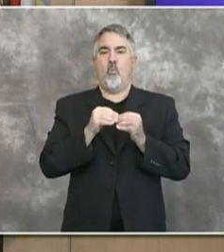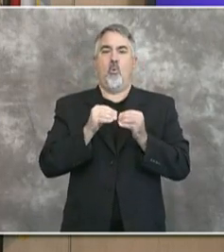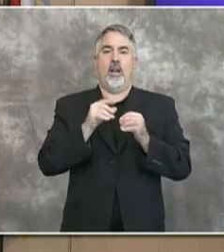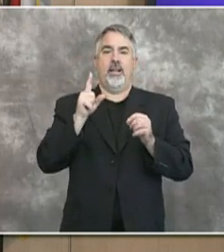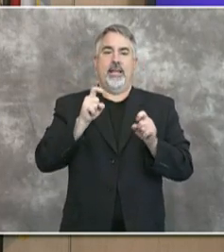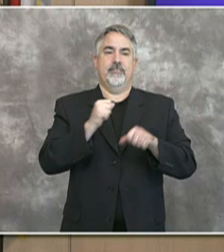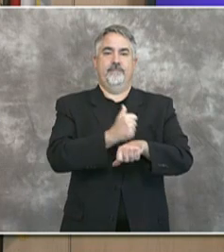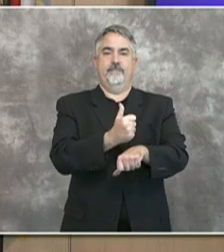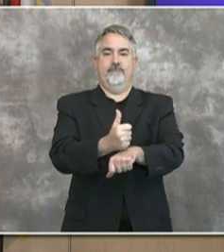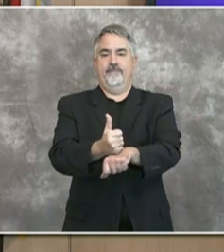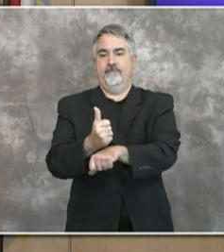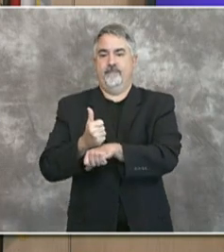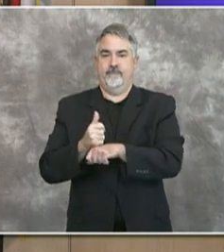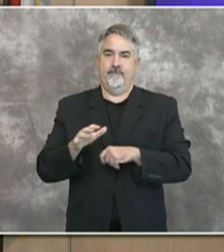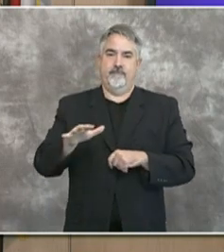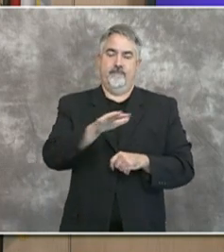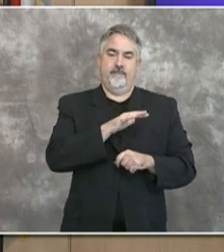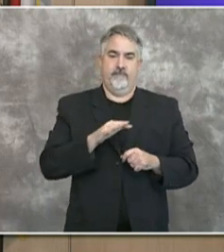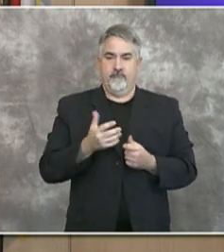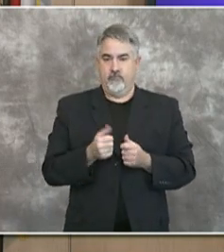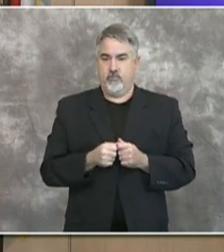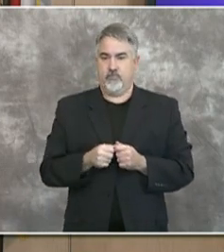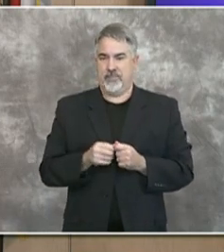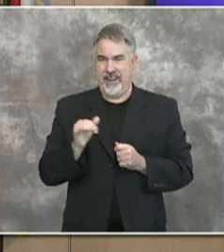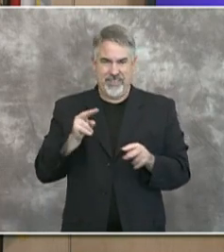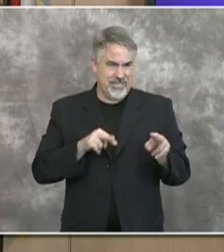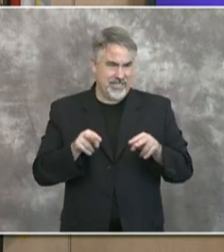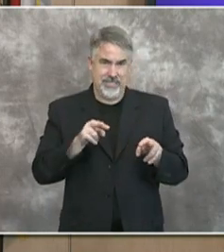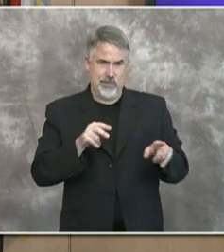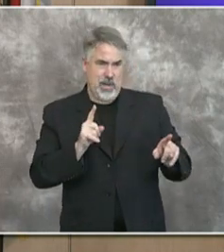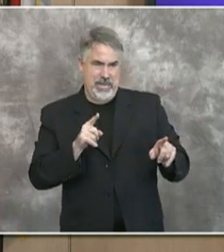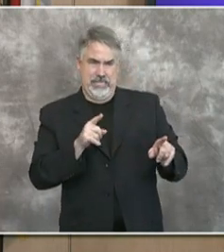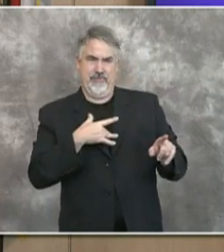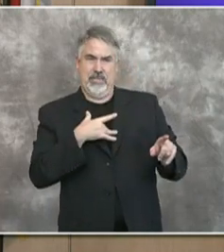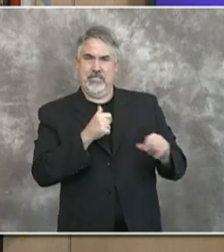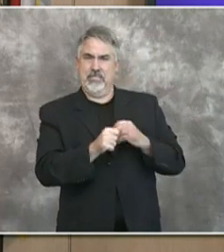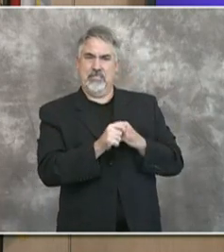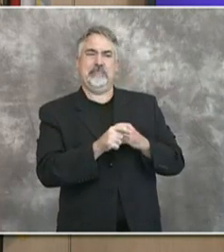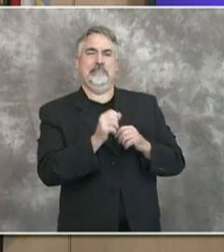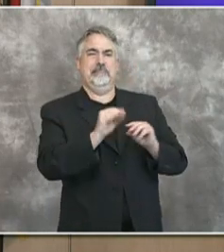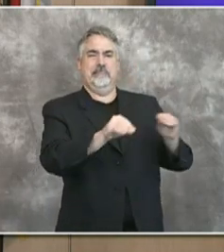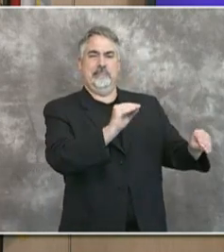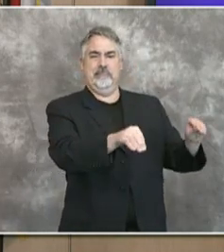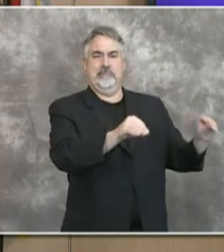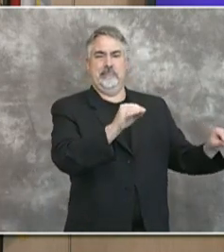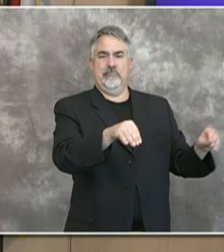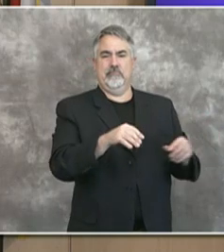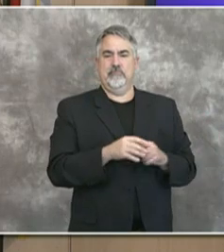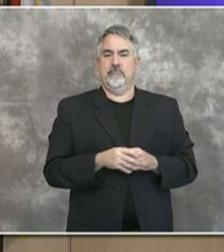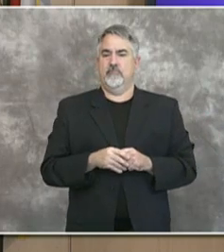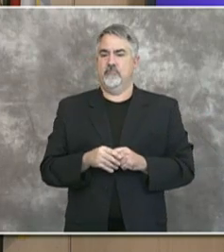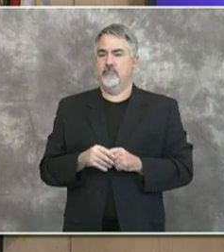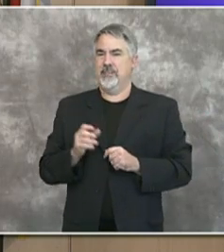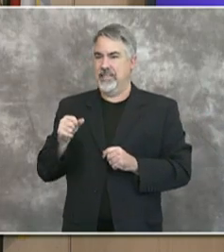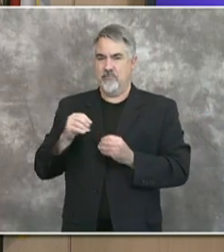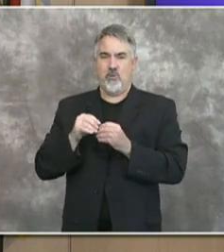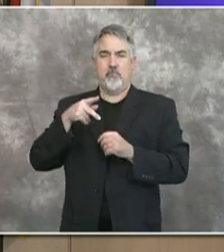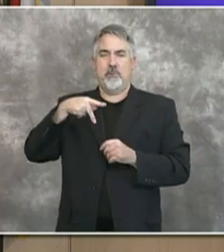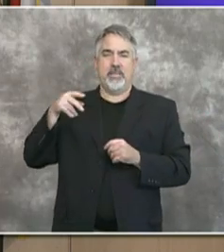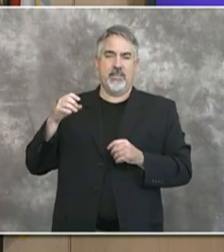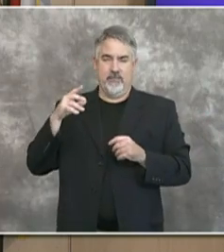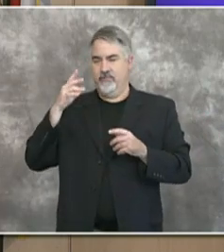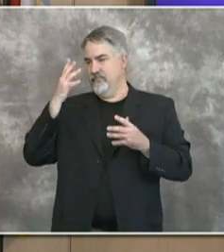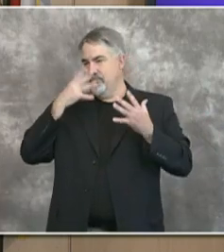demand, we do adjust our personal protective equipment fulfillments as best we can to meet those. The systems with the highest number of COVID